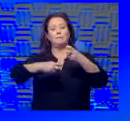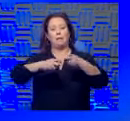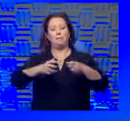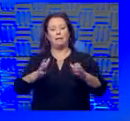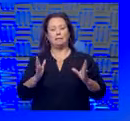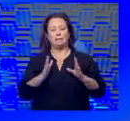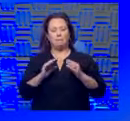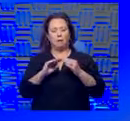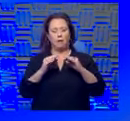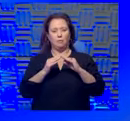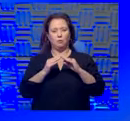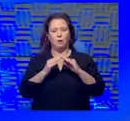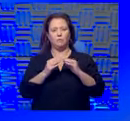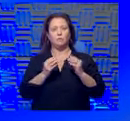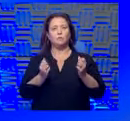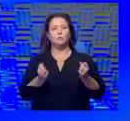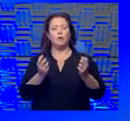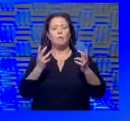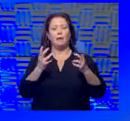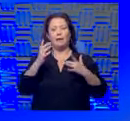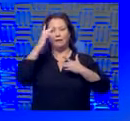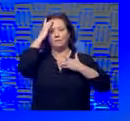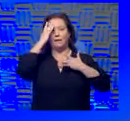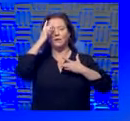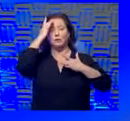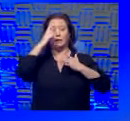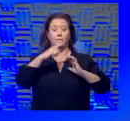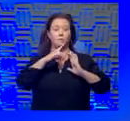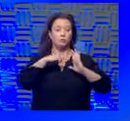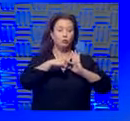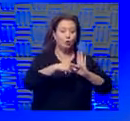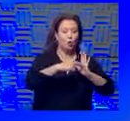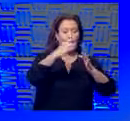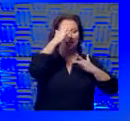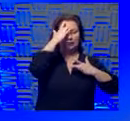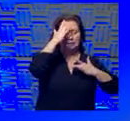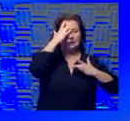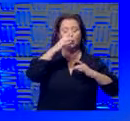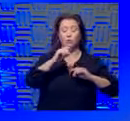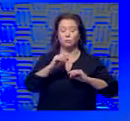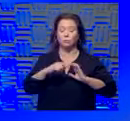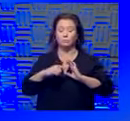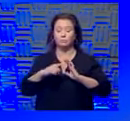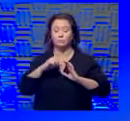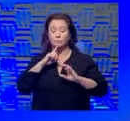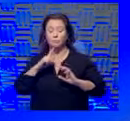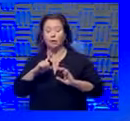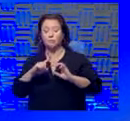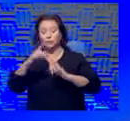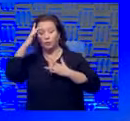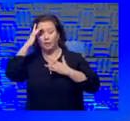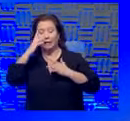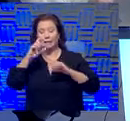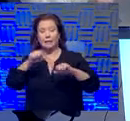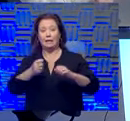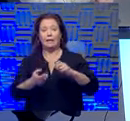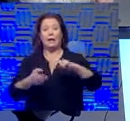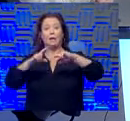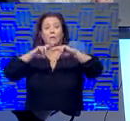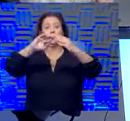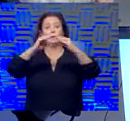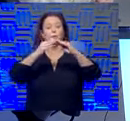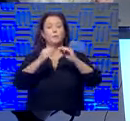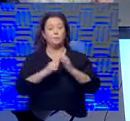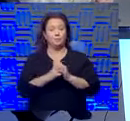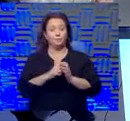number, when you have so many infections, whether asymptomatic or symptomatic, that can add to a lot of volume. Yeah, there was